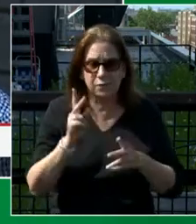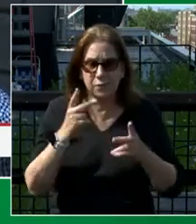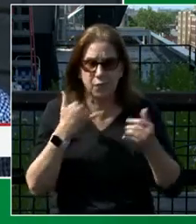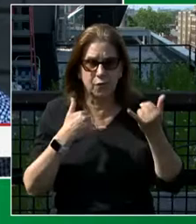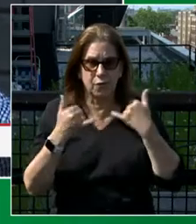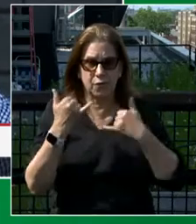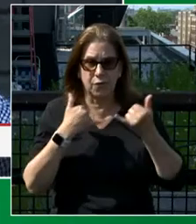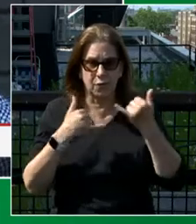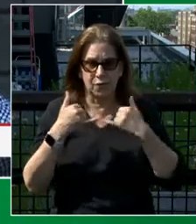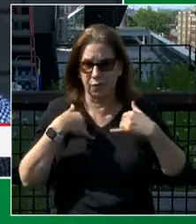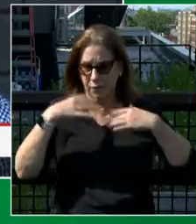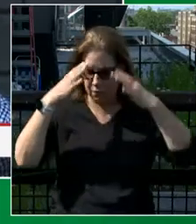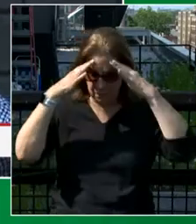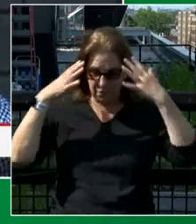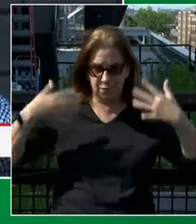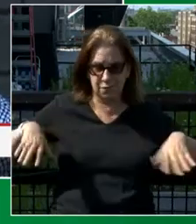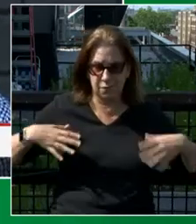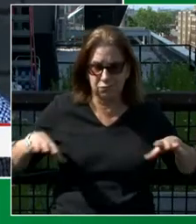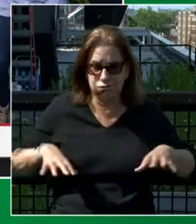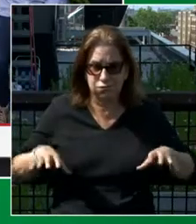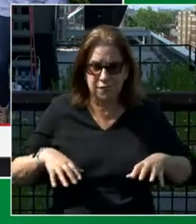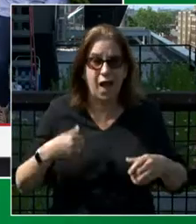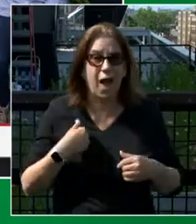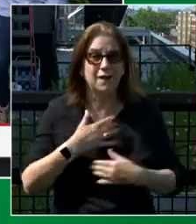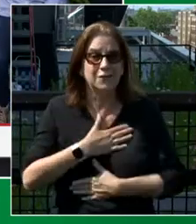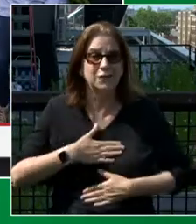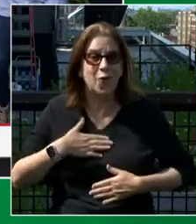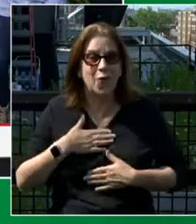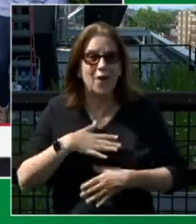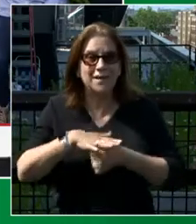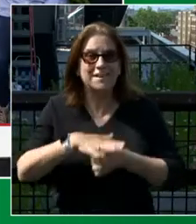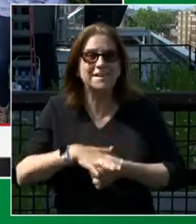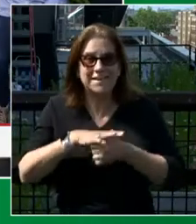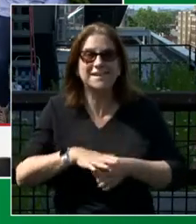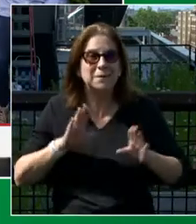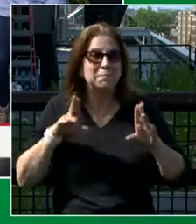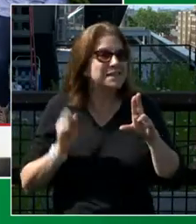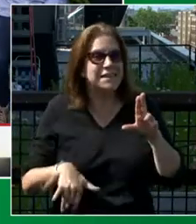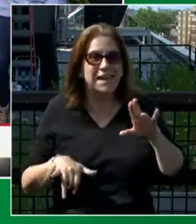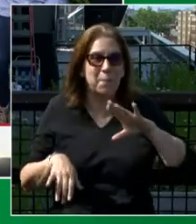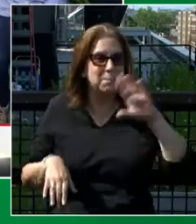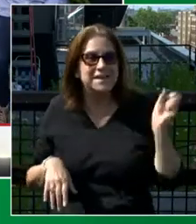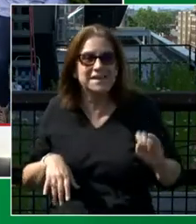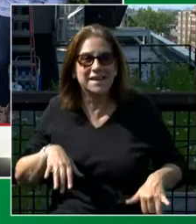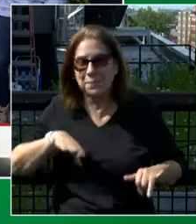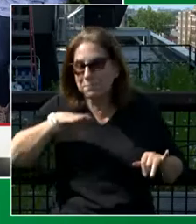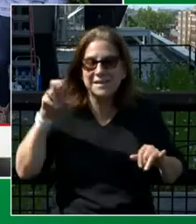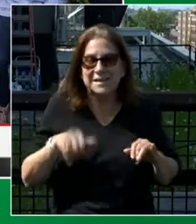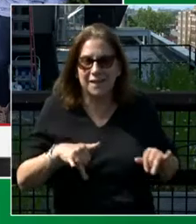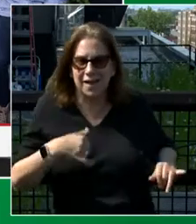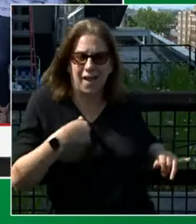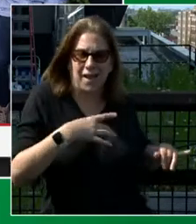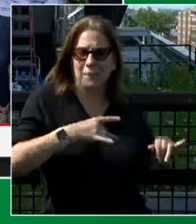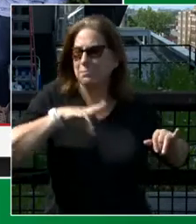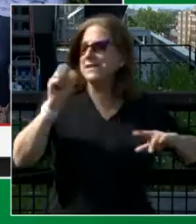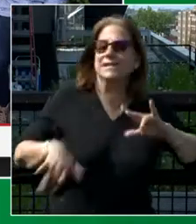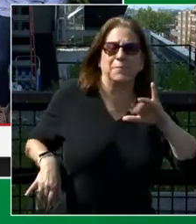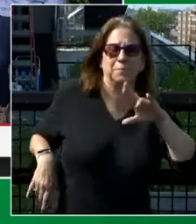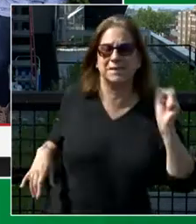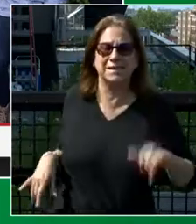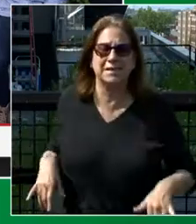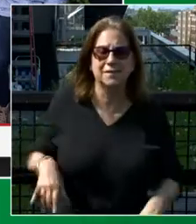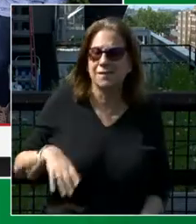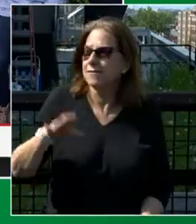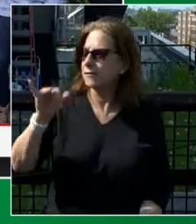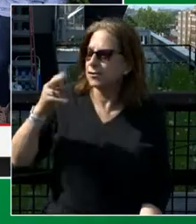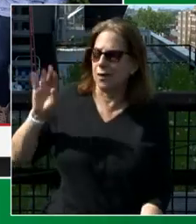getting back to that. And you all took COVID, excuse me, I almost put the words together, COVID protocols really seriously. I know in